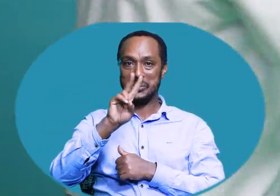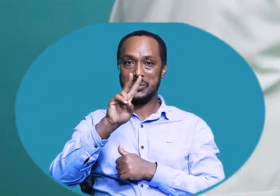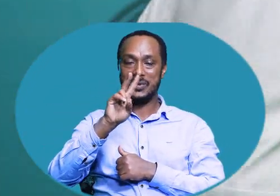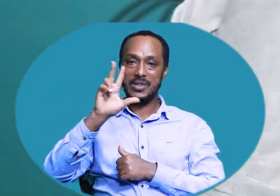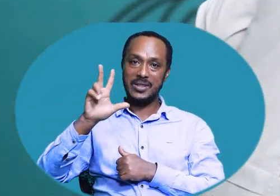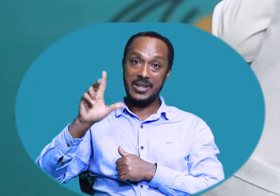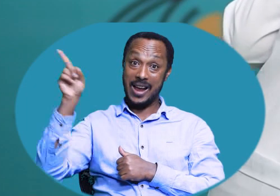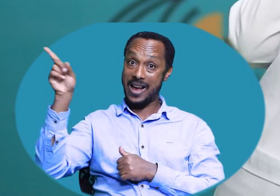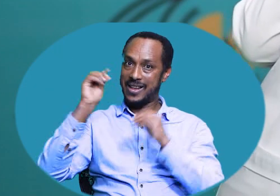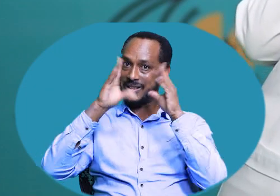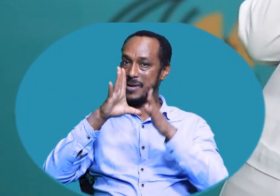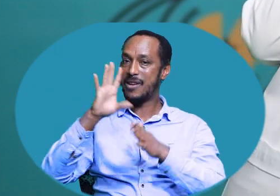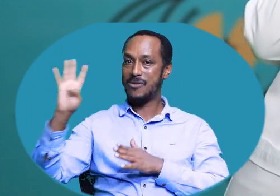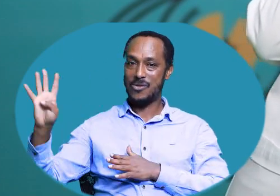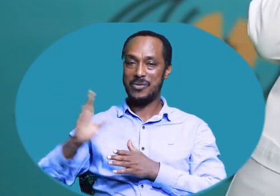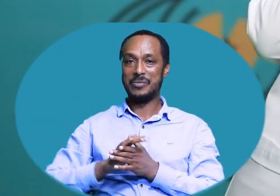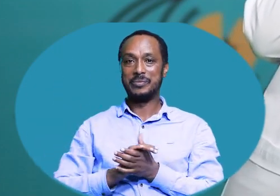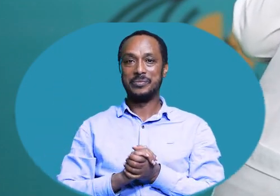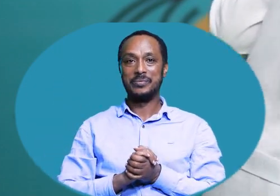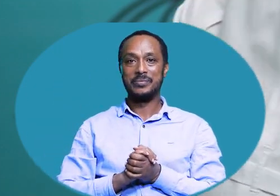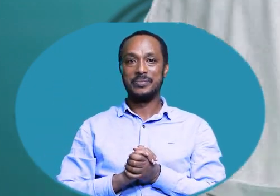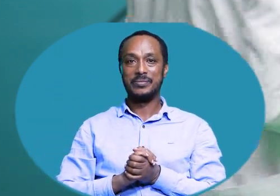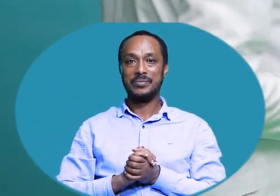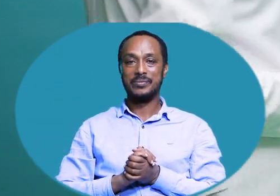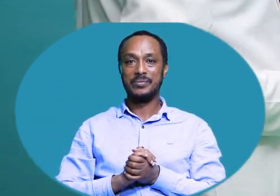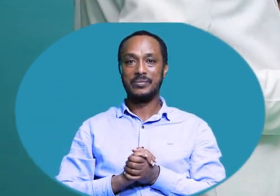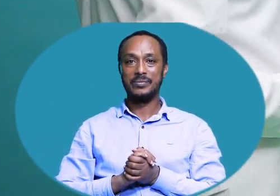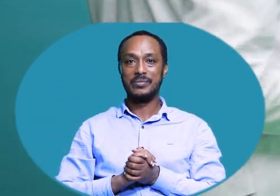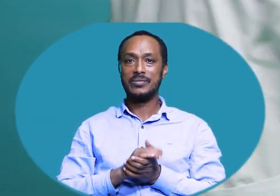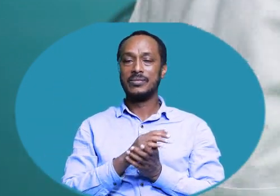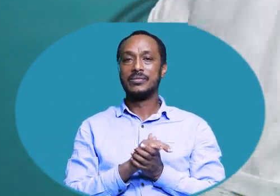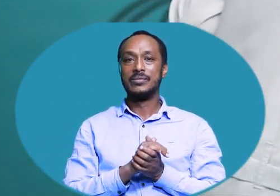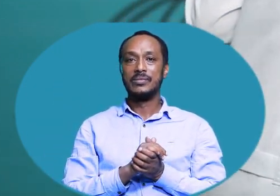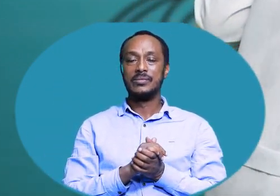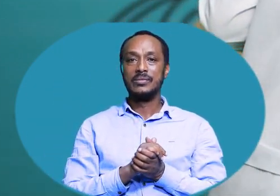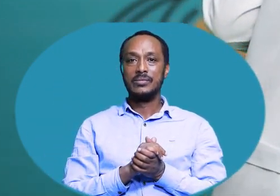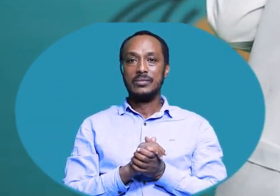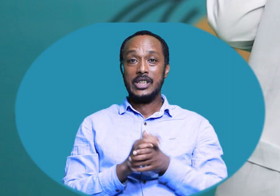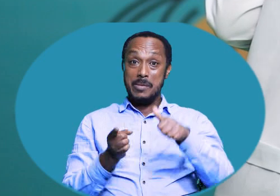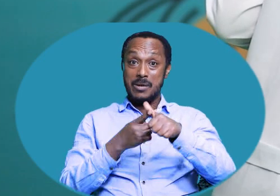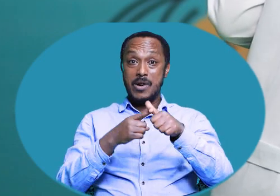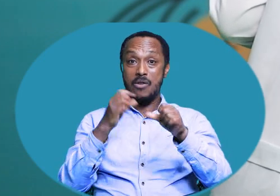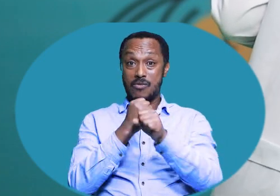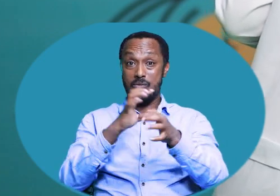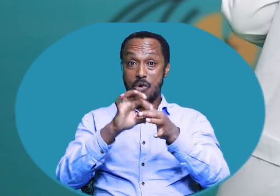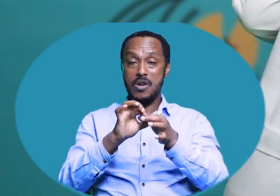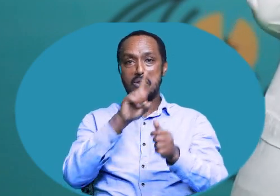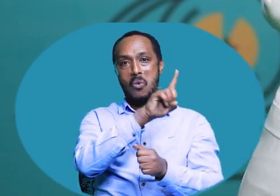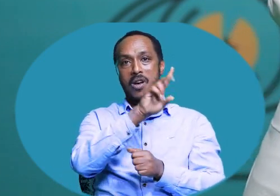Sulfur. Sulfur is central atom. How many surrounding atom? 4. 1,